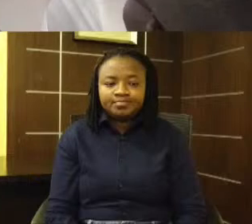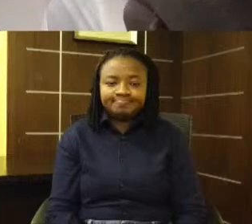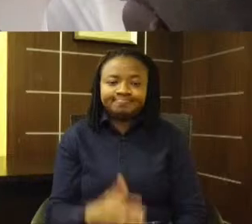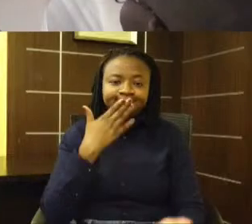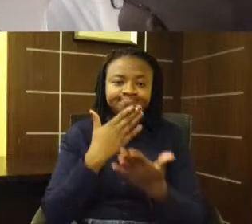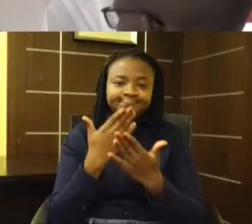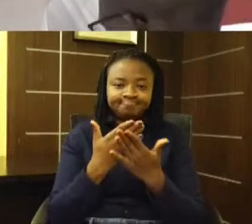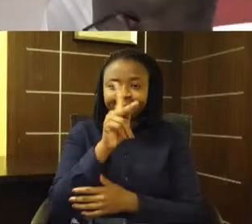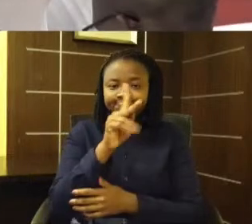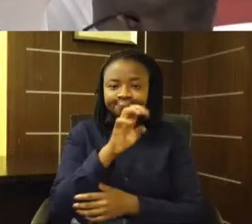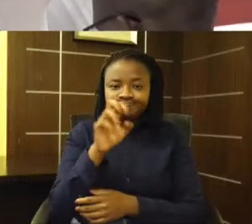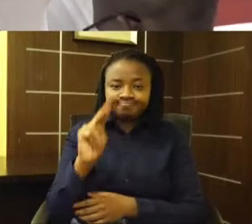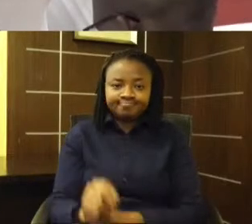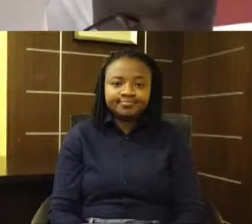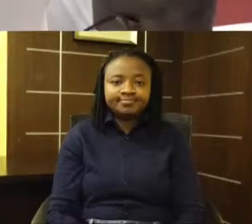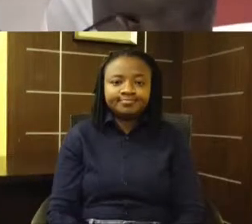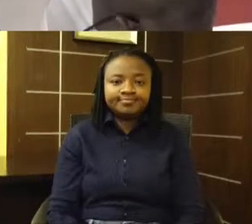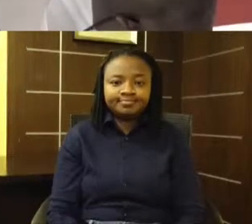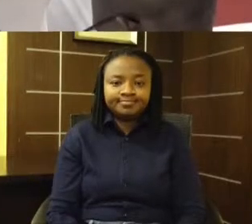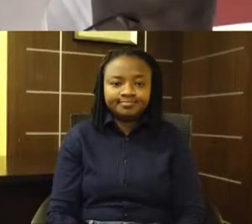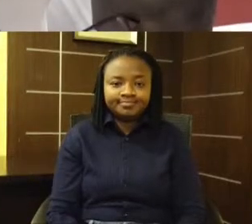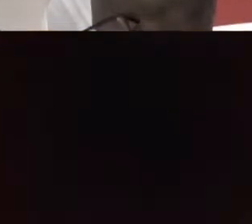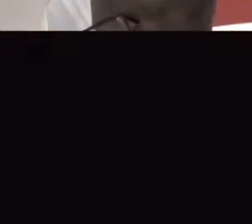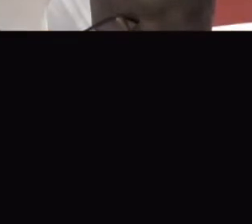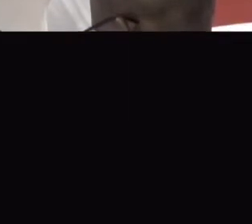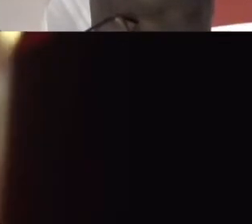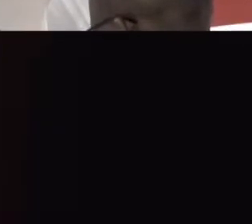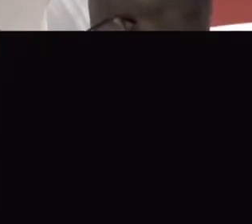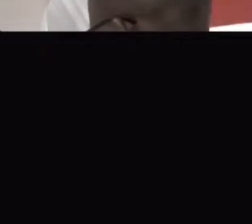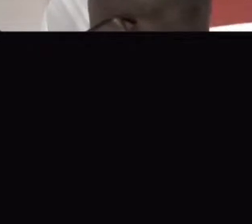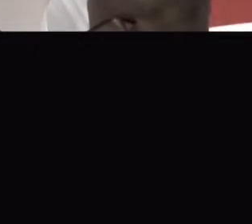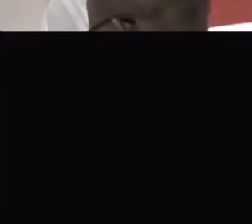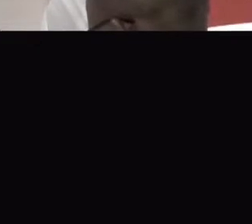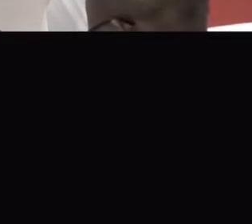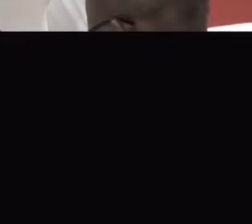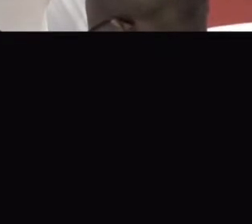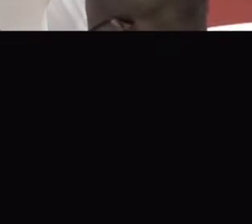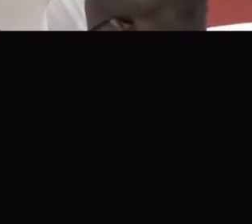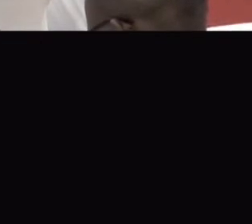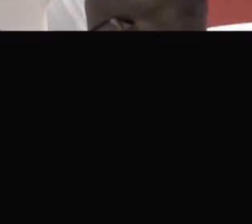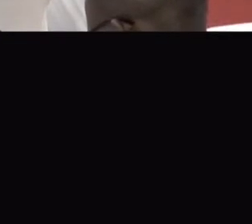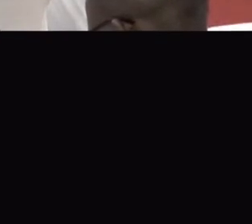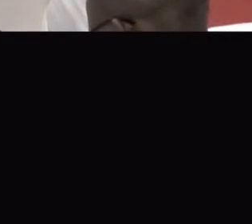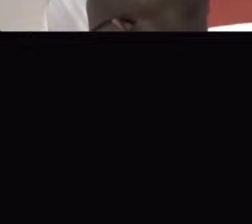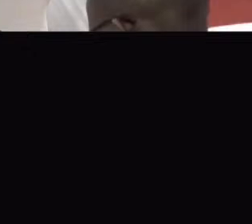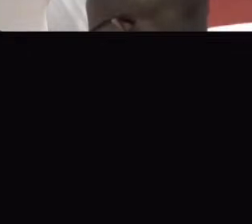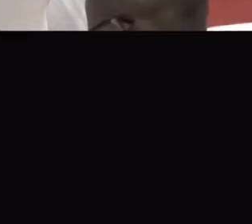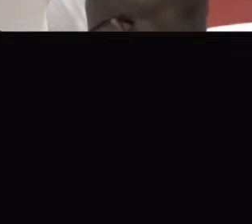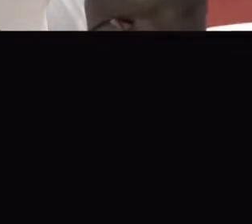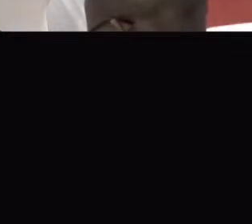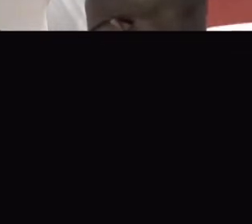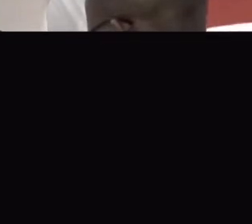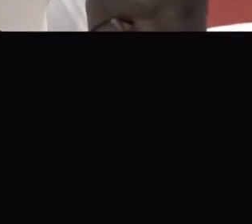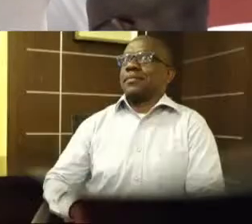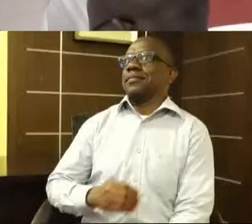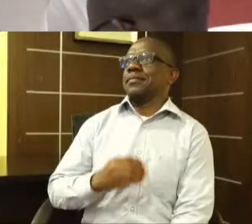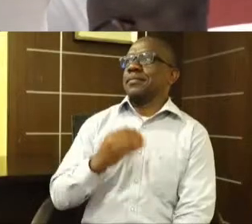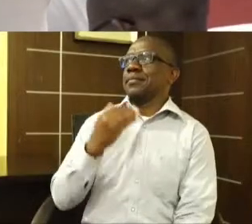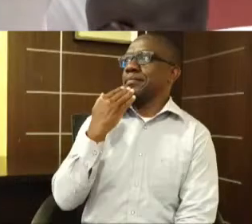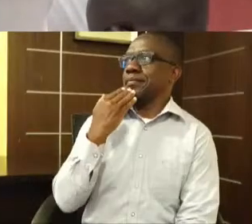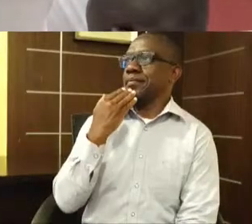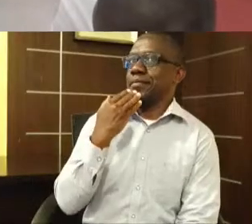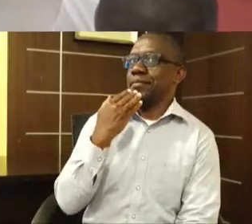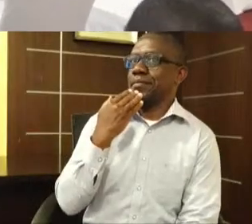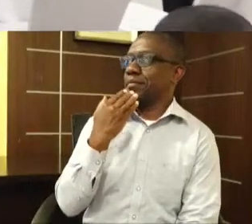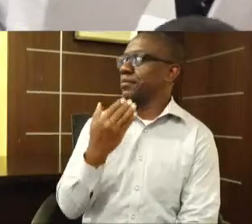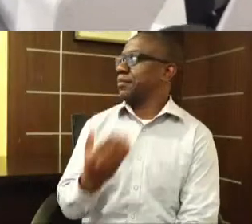for that very elaborate presentation. While you're online, you'll hear our thunder.